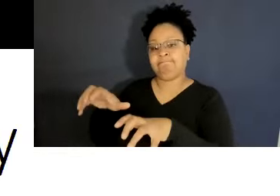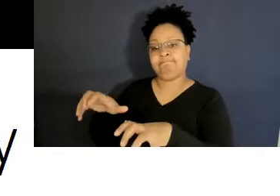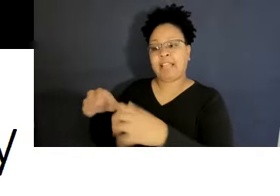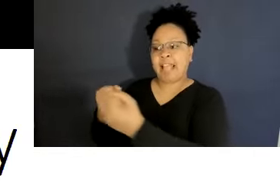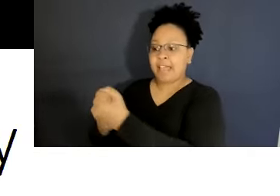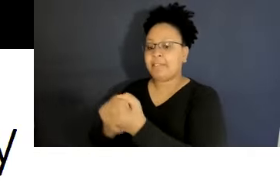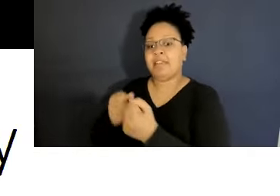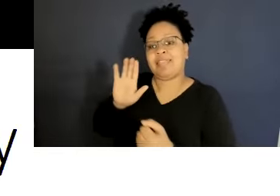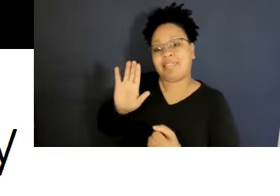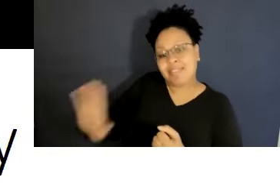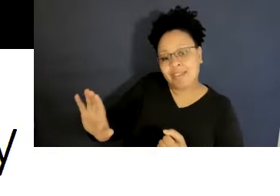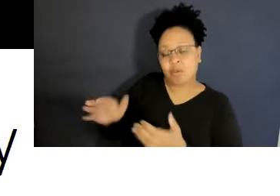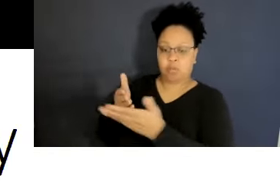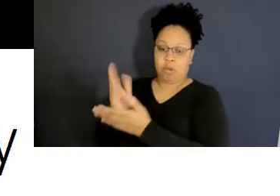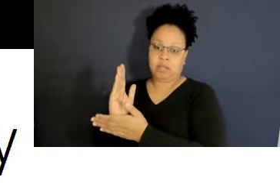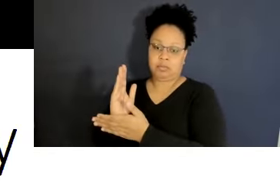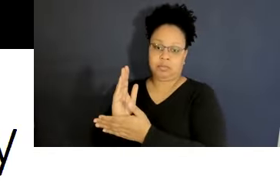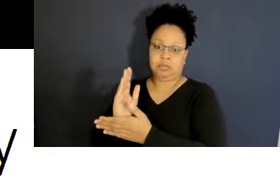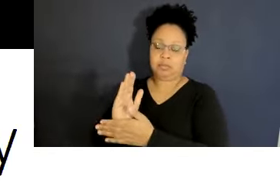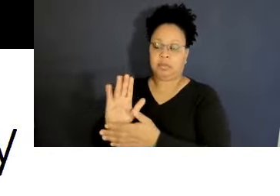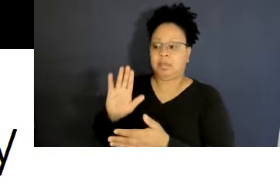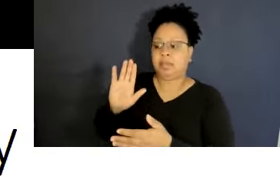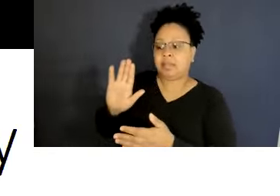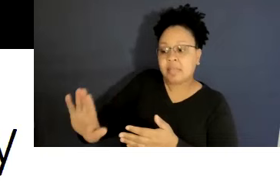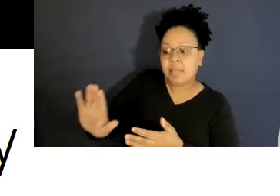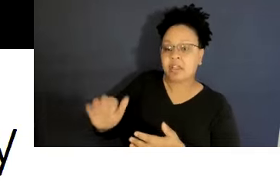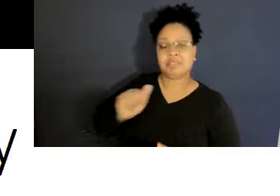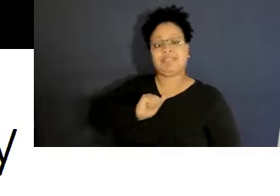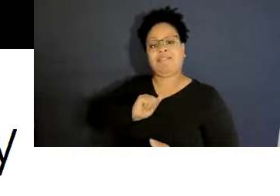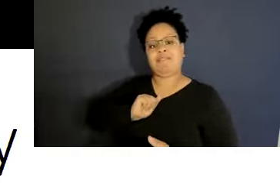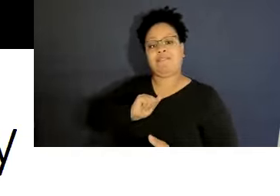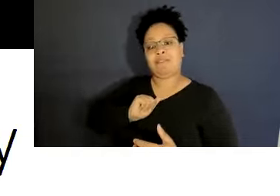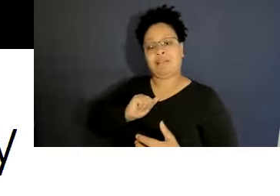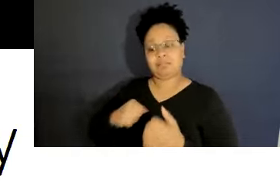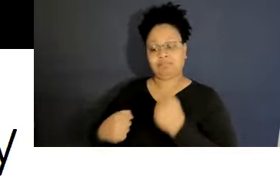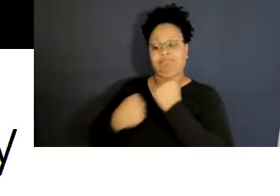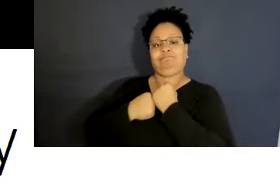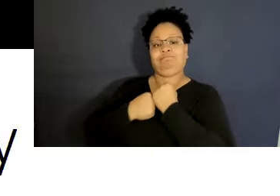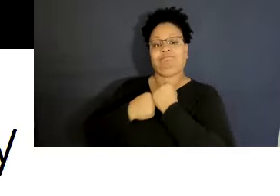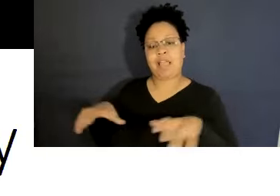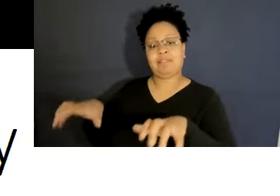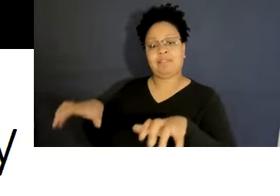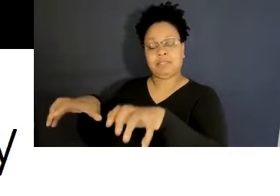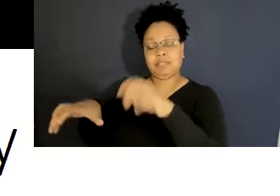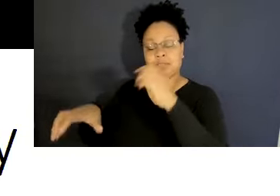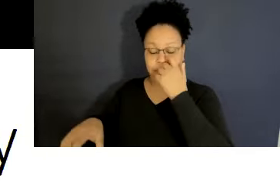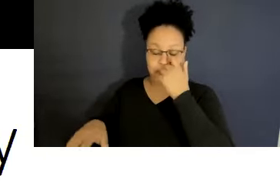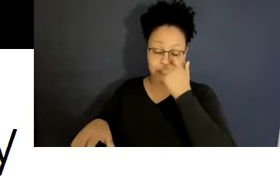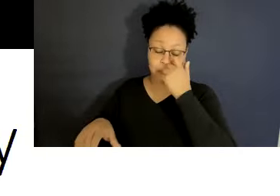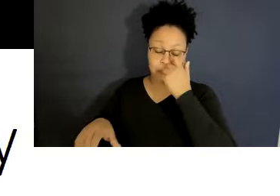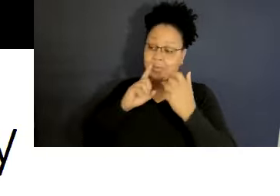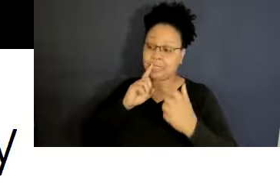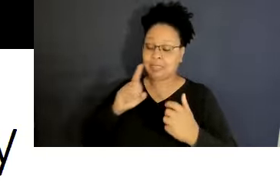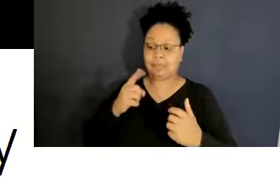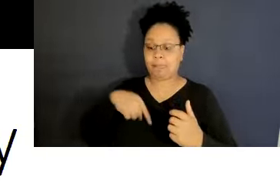getting involved in the self-advocacy movement is one of our biggest things